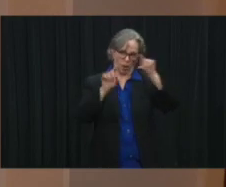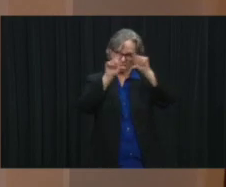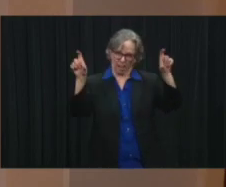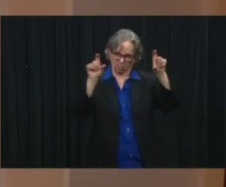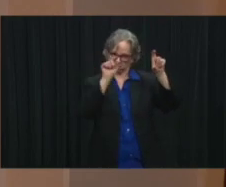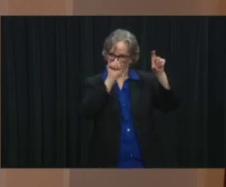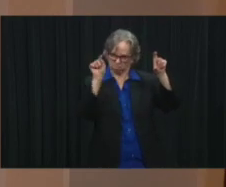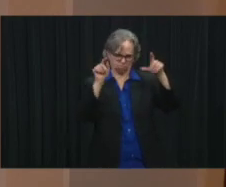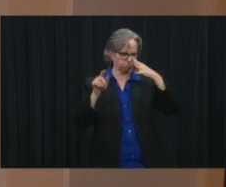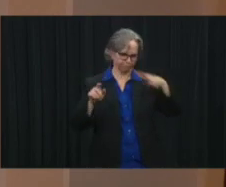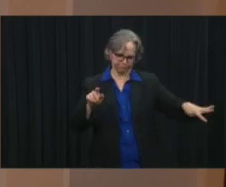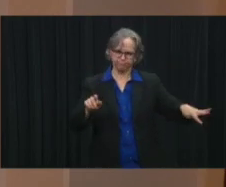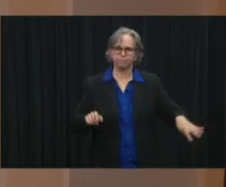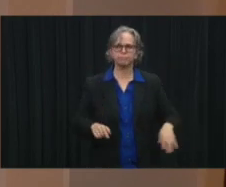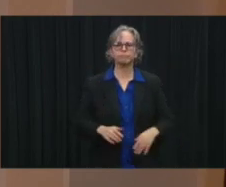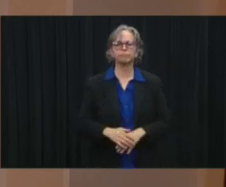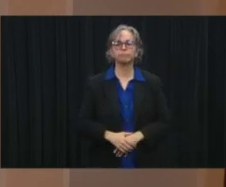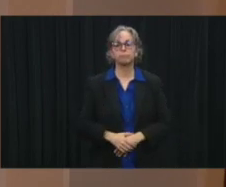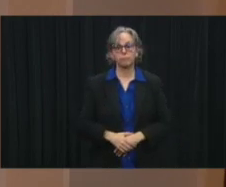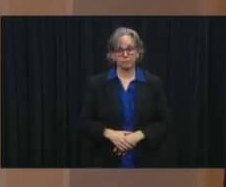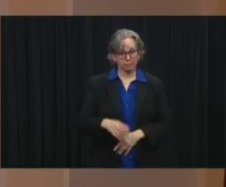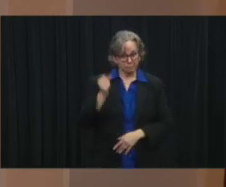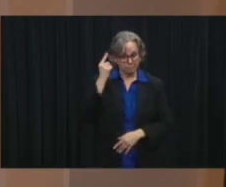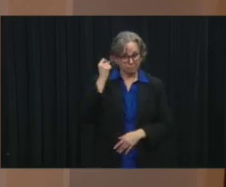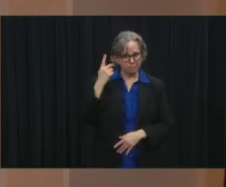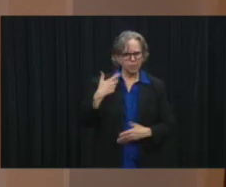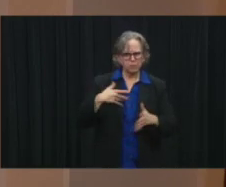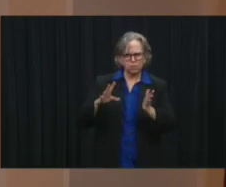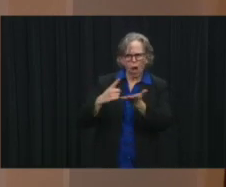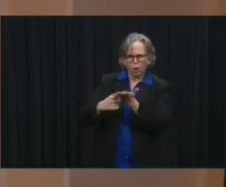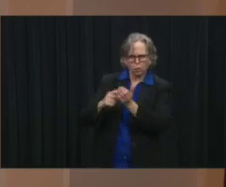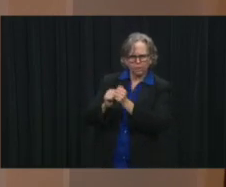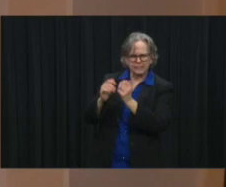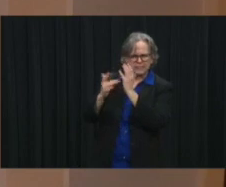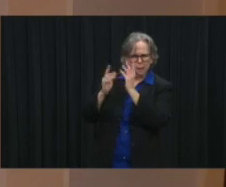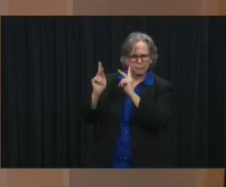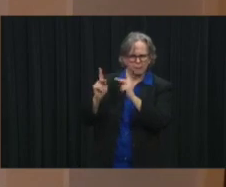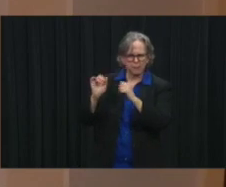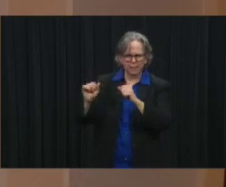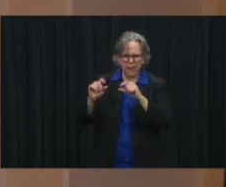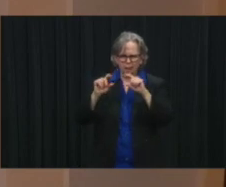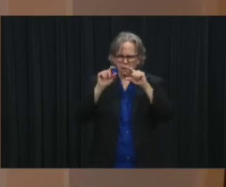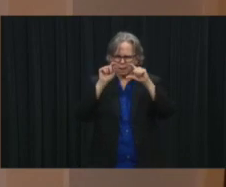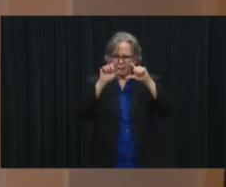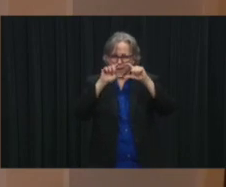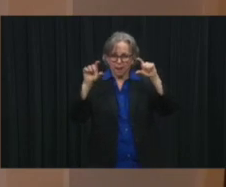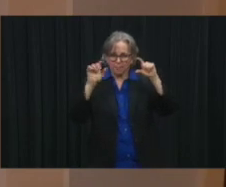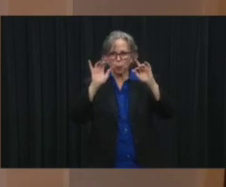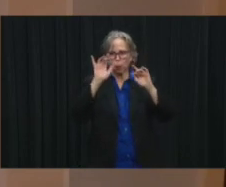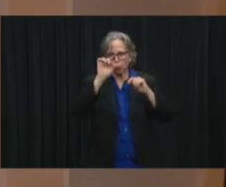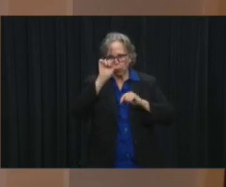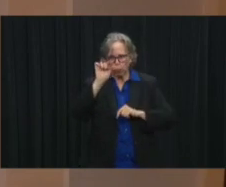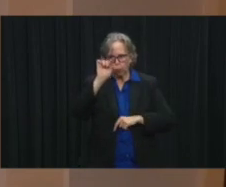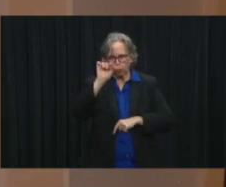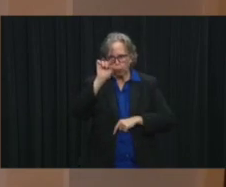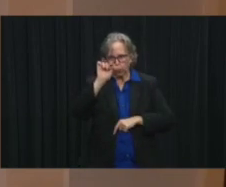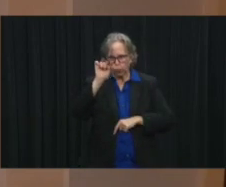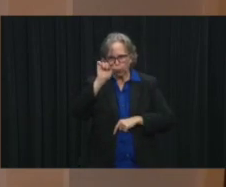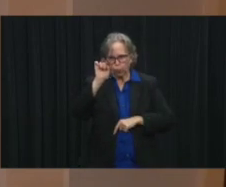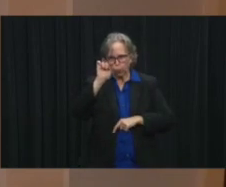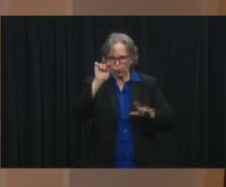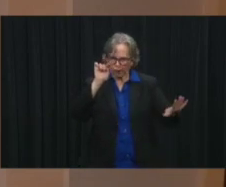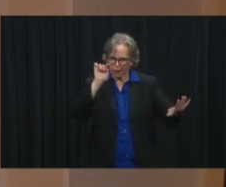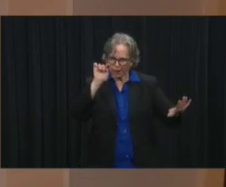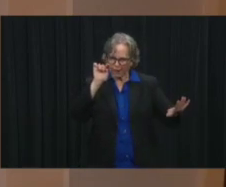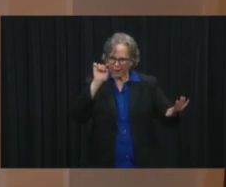people about this, you may see the spinning circle that shows that it's processing. Please resist